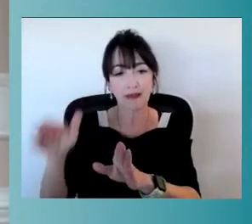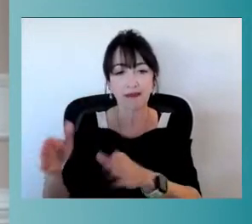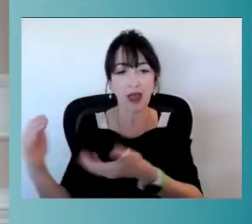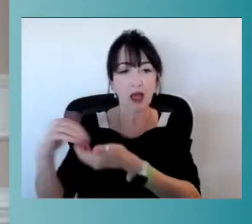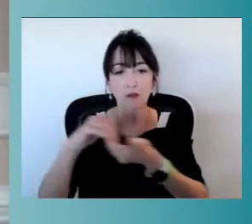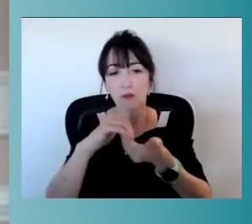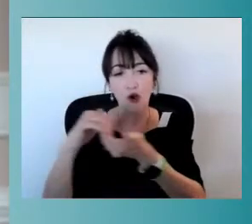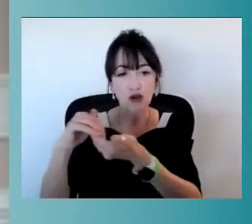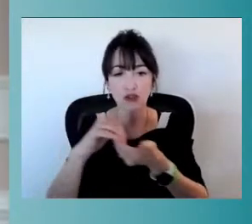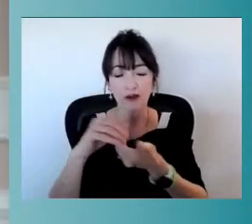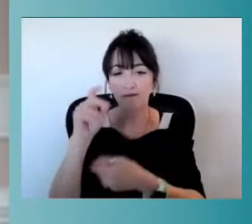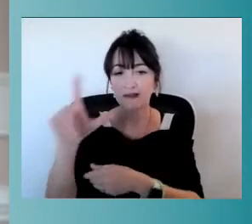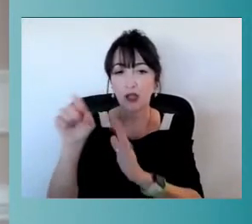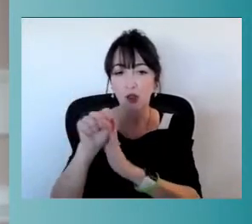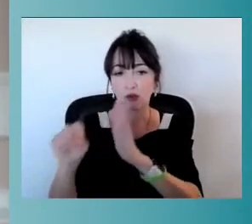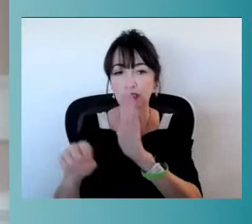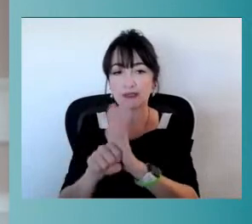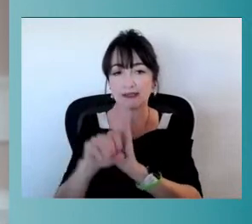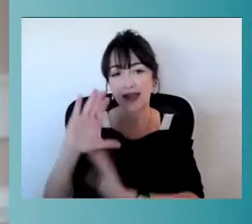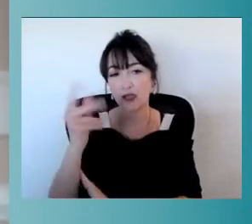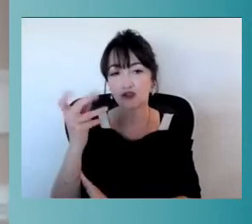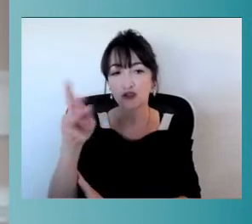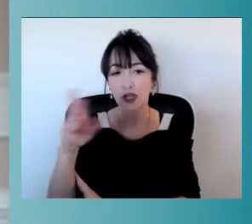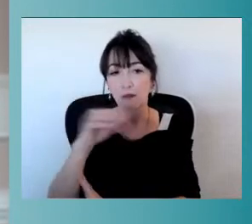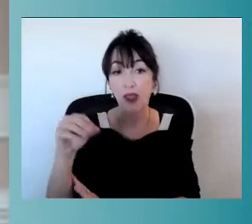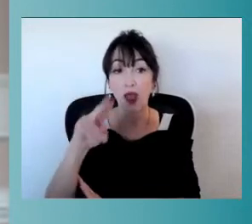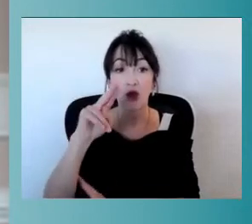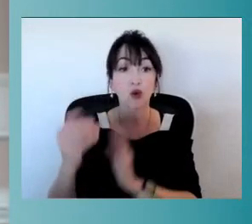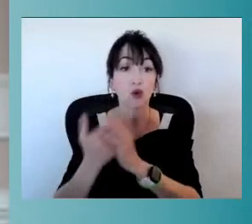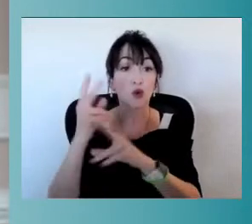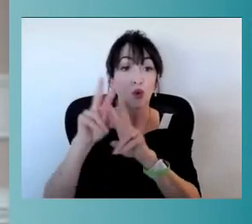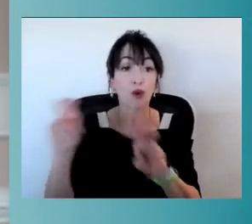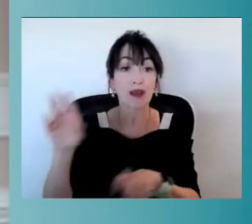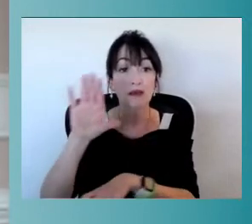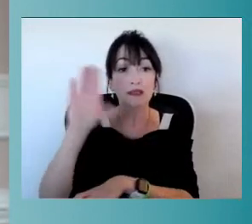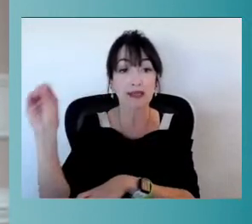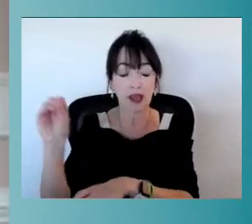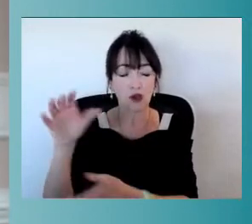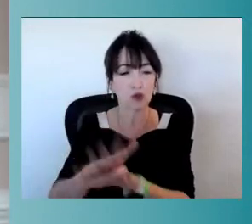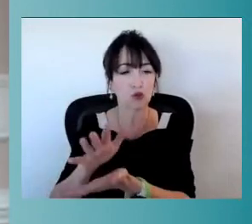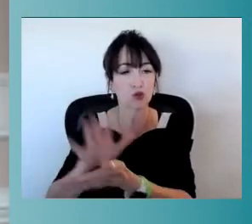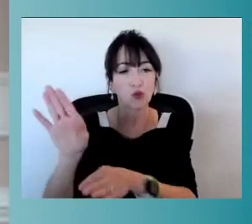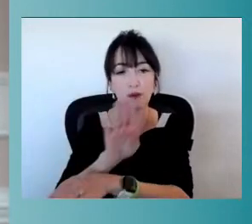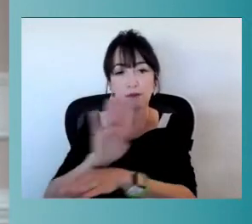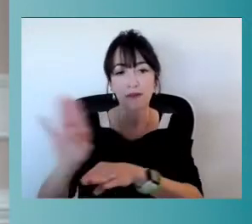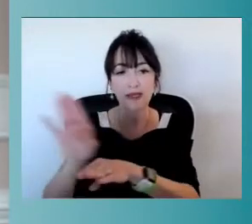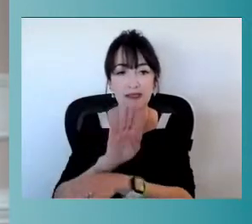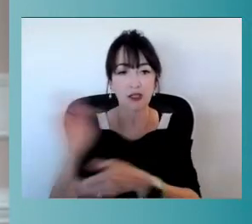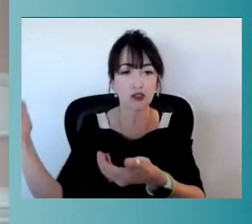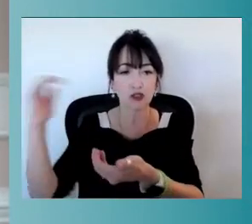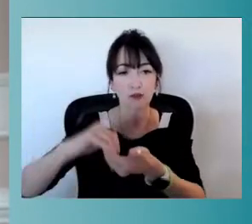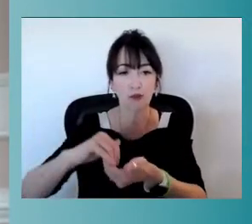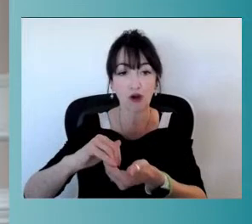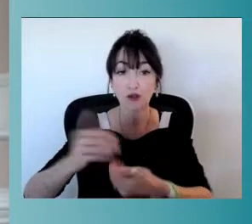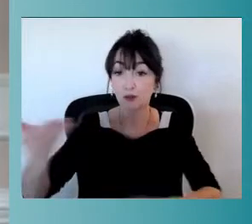State Chamber and Newcastle County Chamber School Business Partnership. Please welcome Dr.